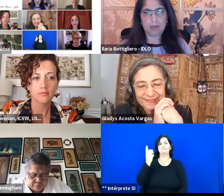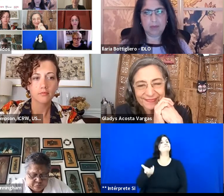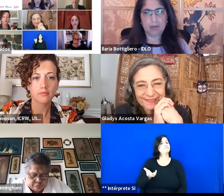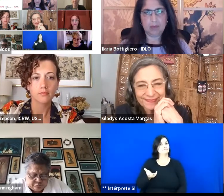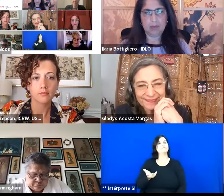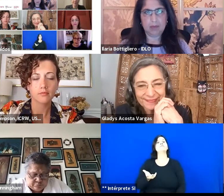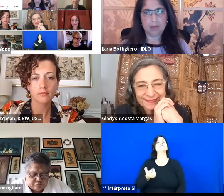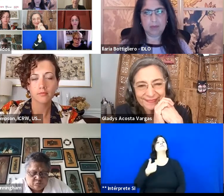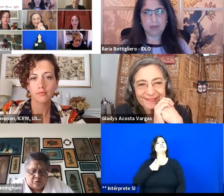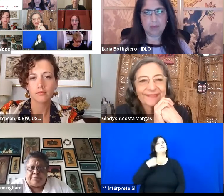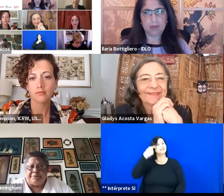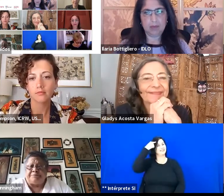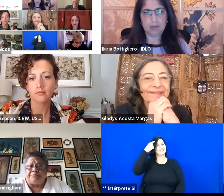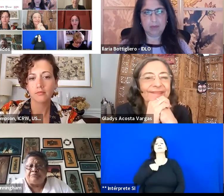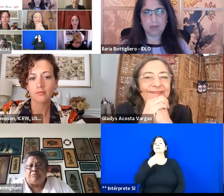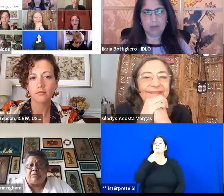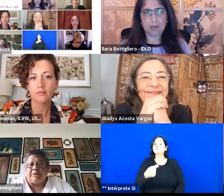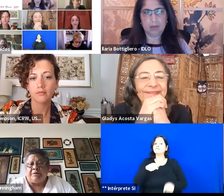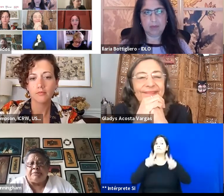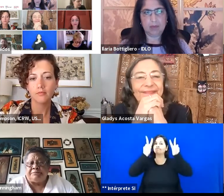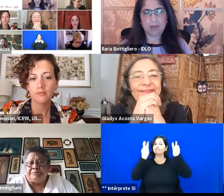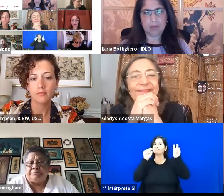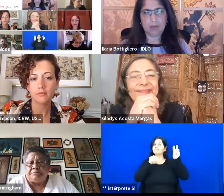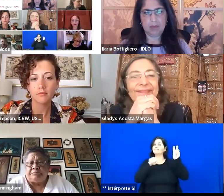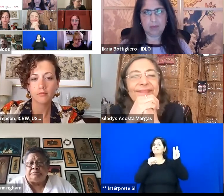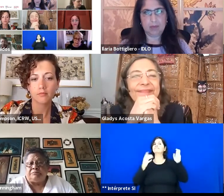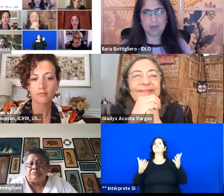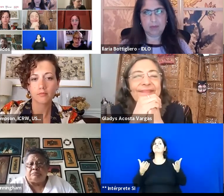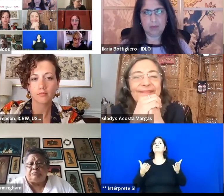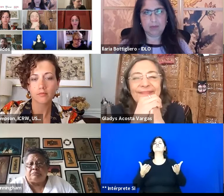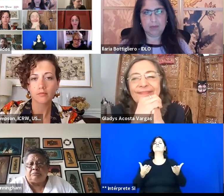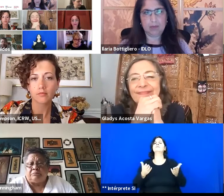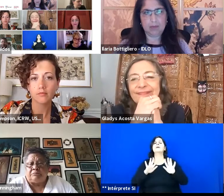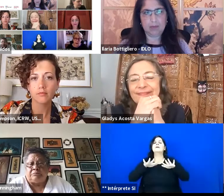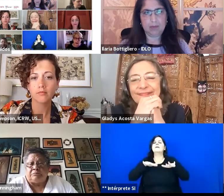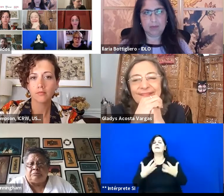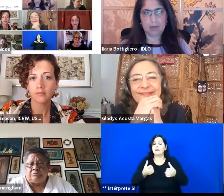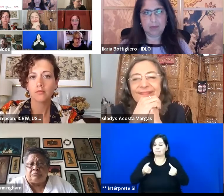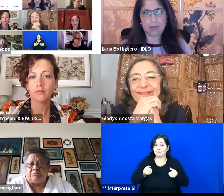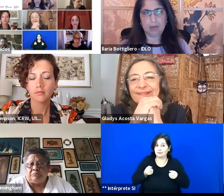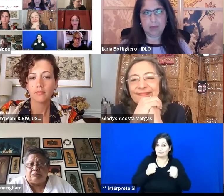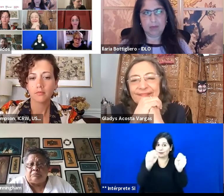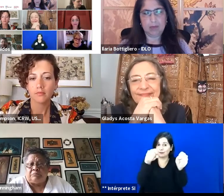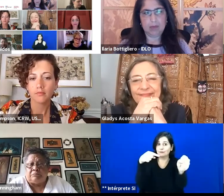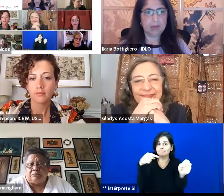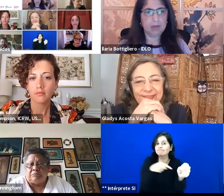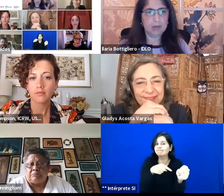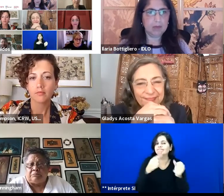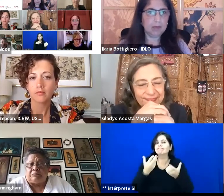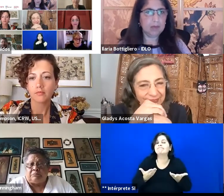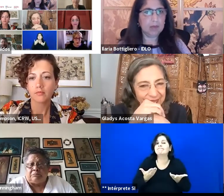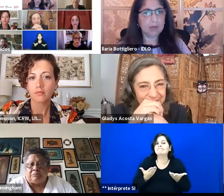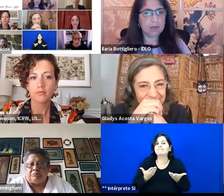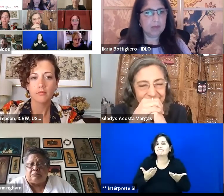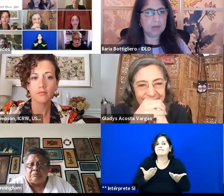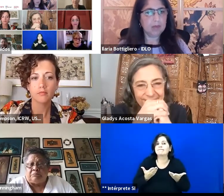many more to happen. And I would start with the point being made about inequalities. I do think that inequalities is